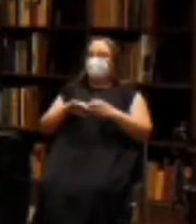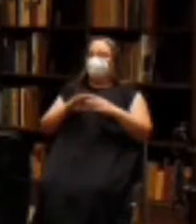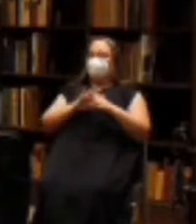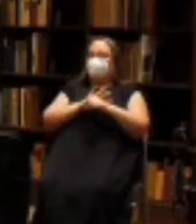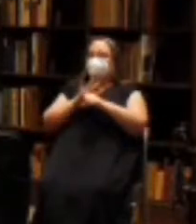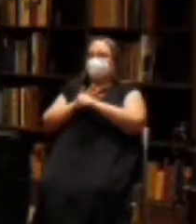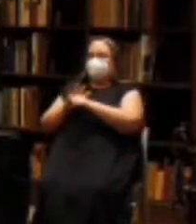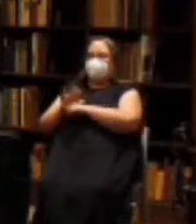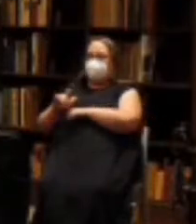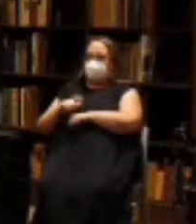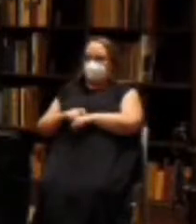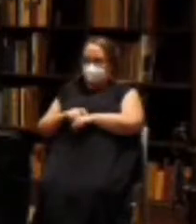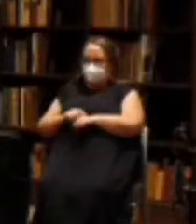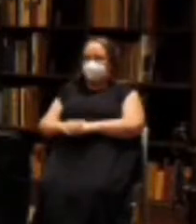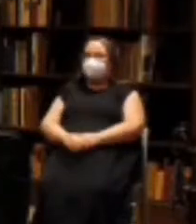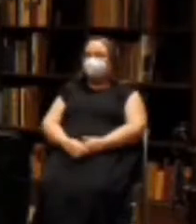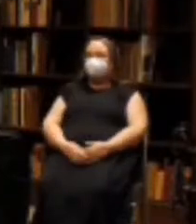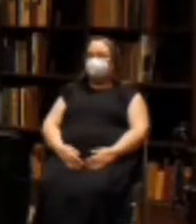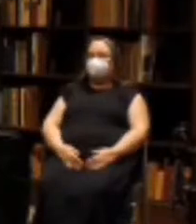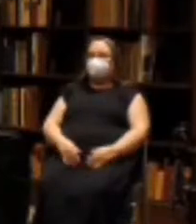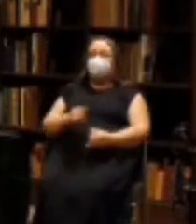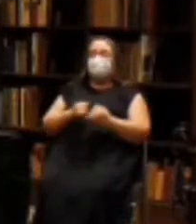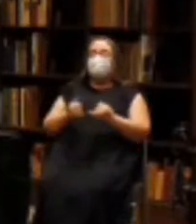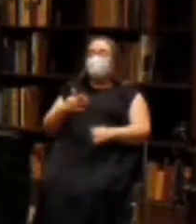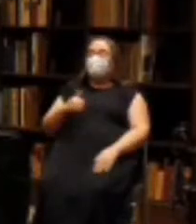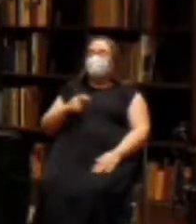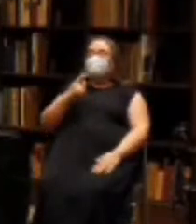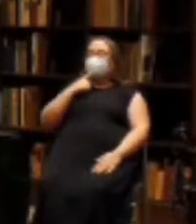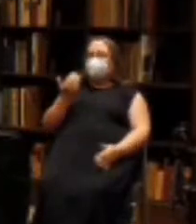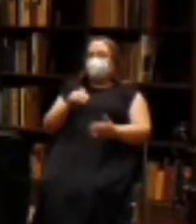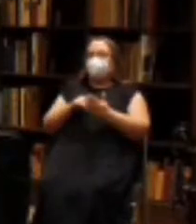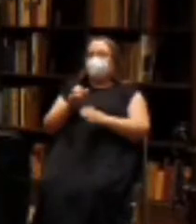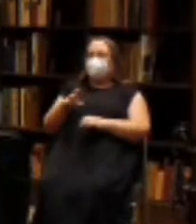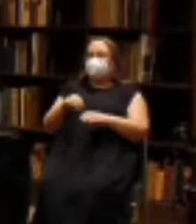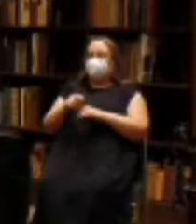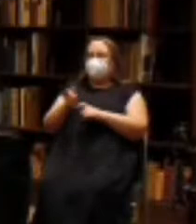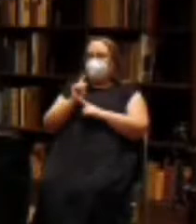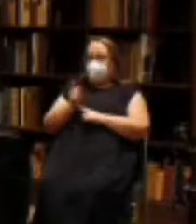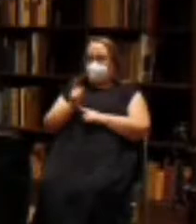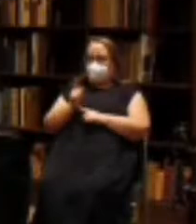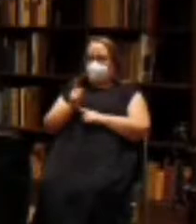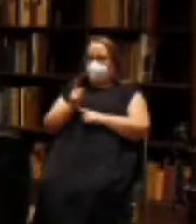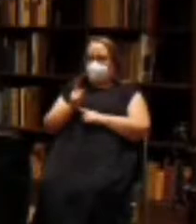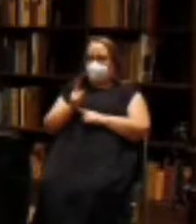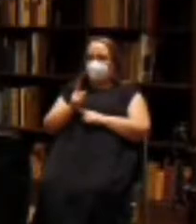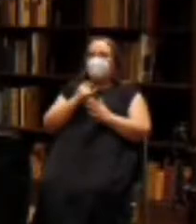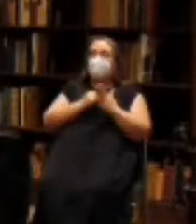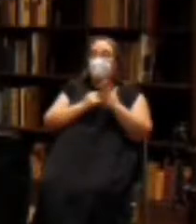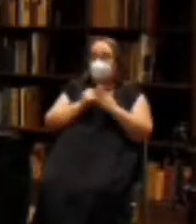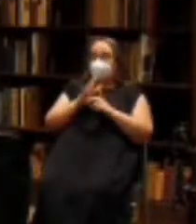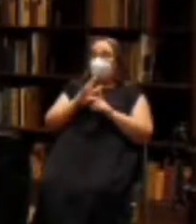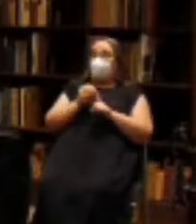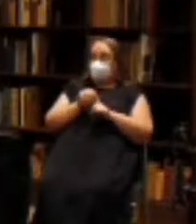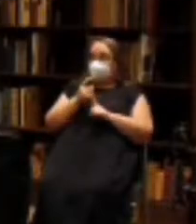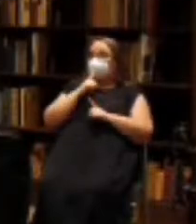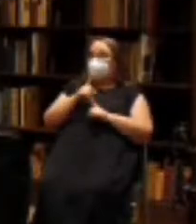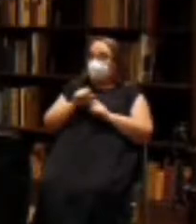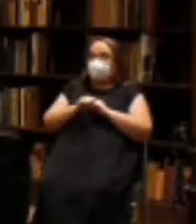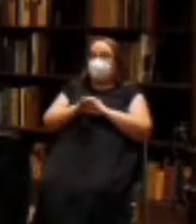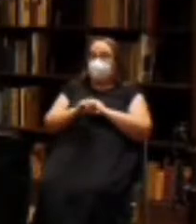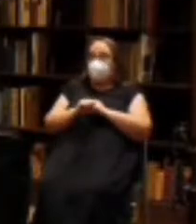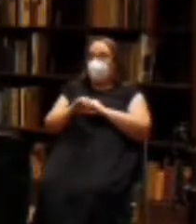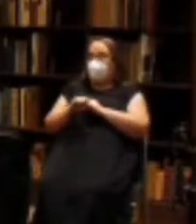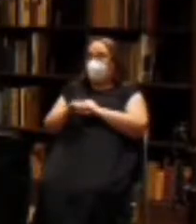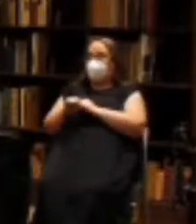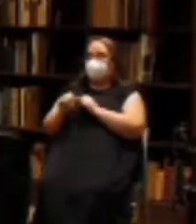those gaps. And the last thing I would say is that, again, Baltimore is in a moment where the arts and culture are being promoted